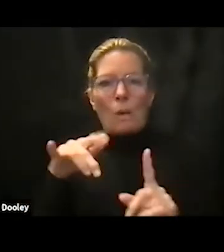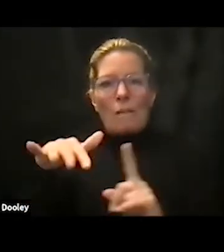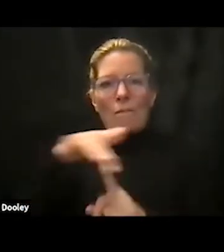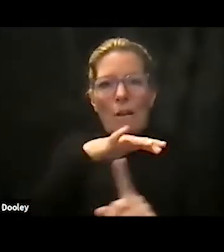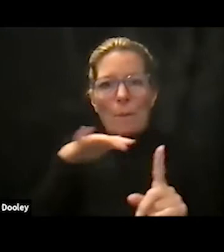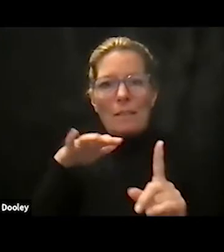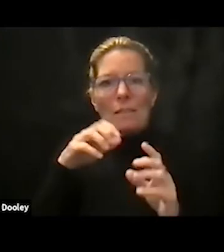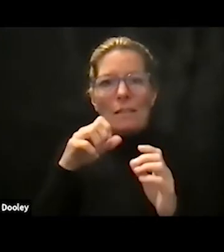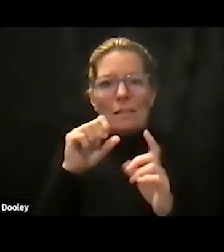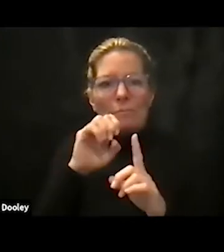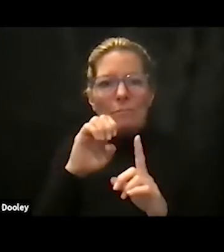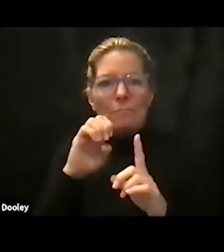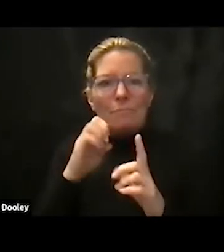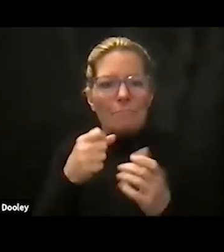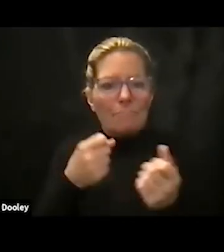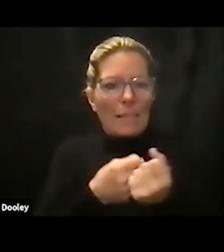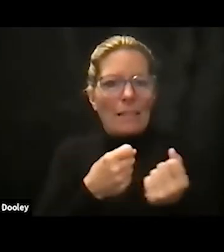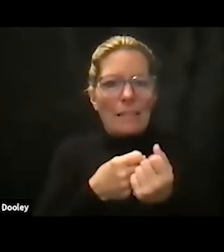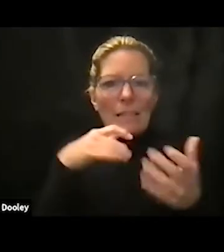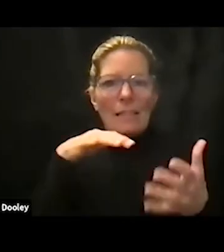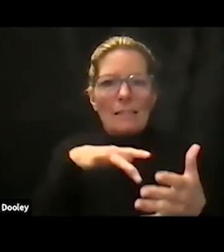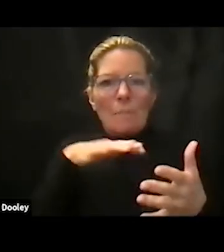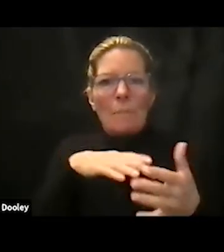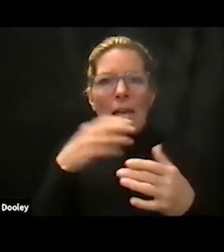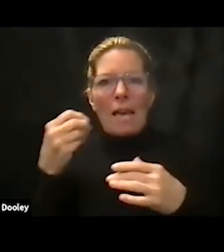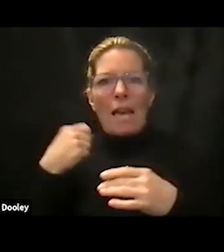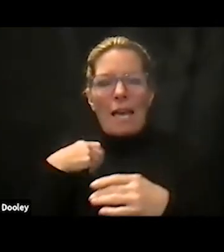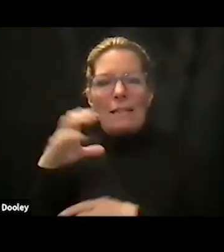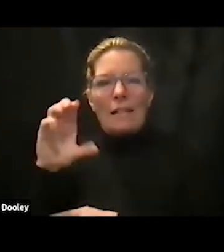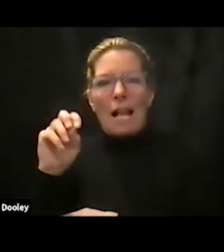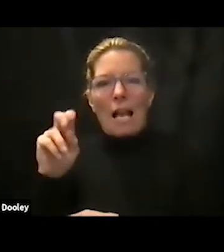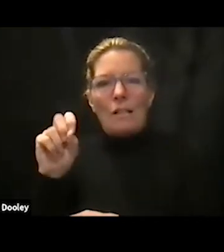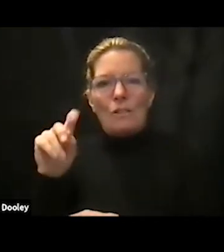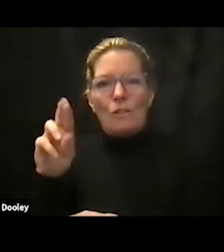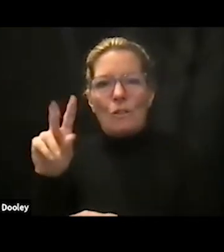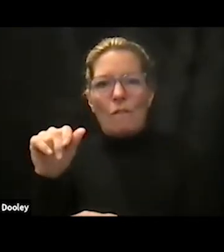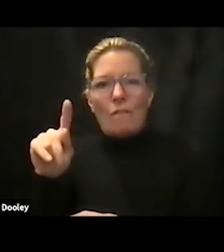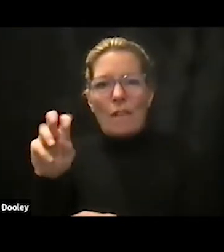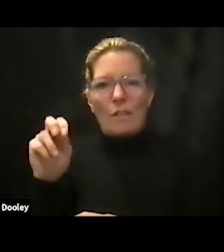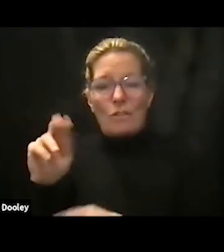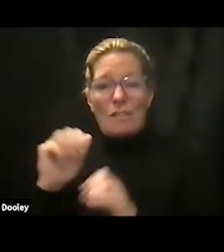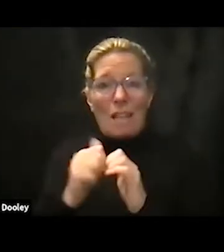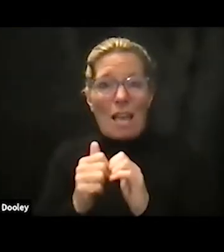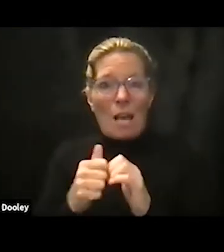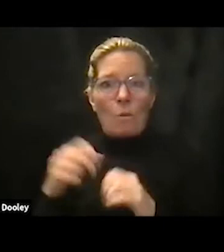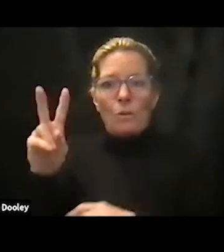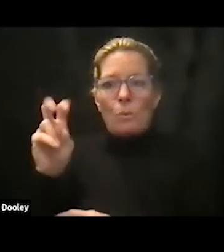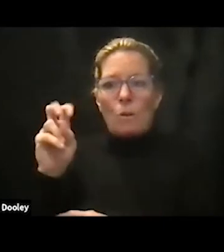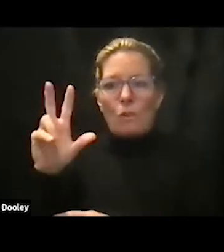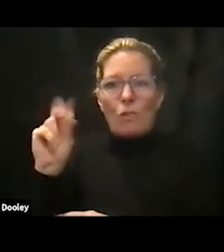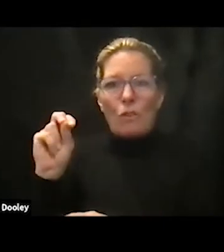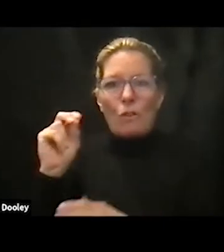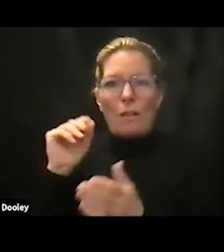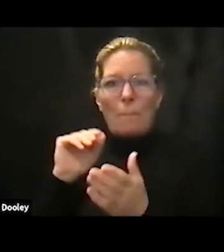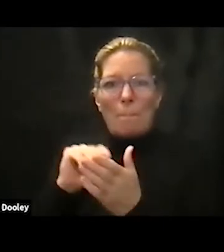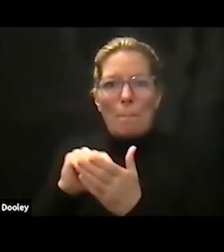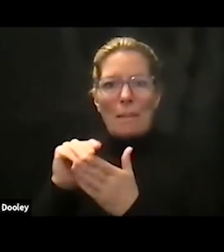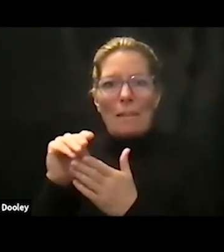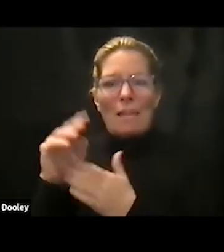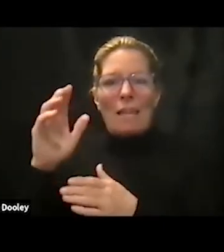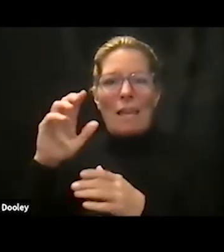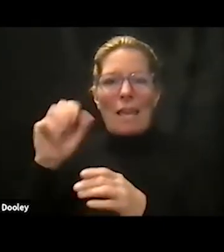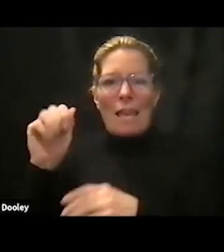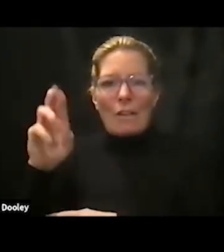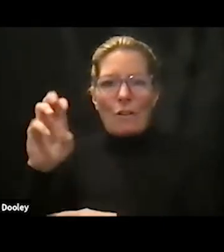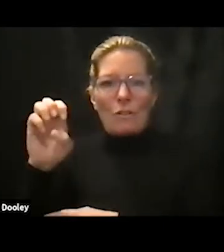environmentalism, and putting, you know, 230 million acres into public land and 150